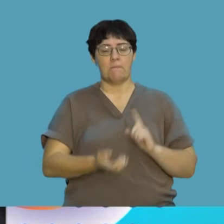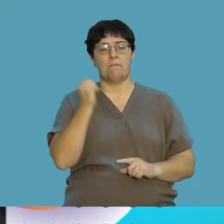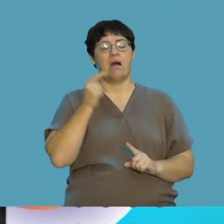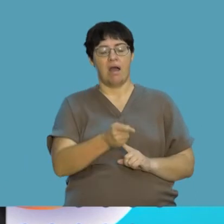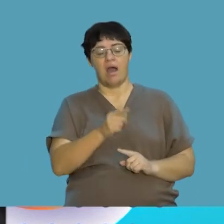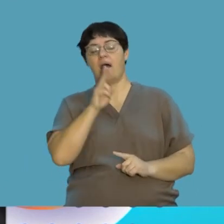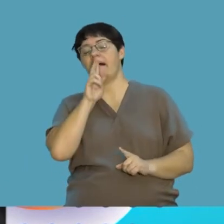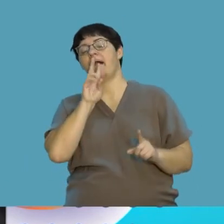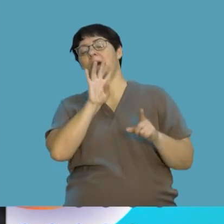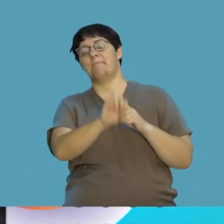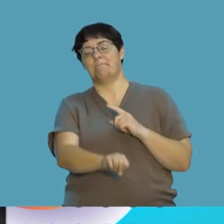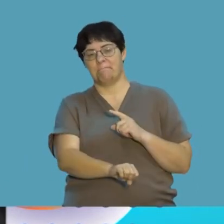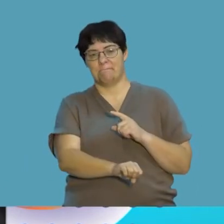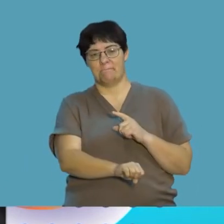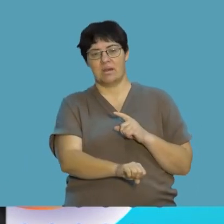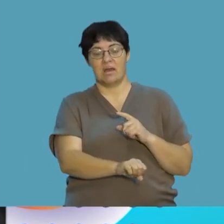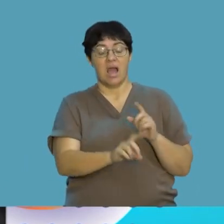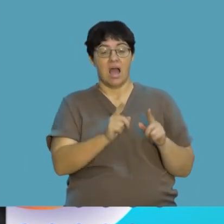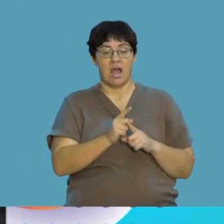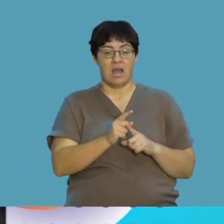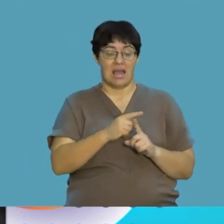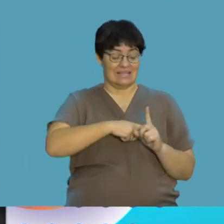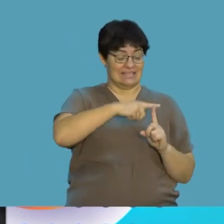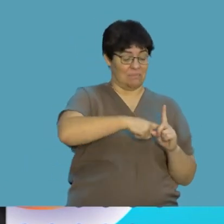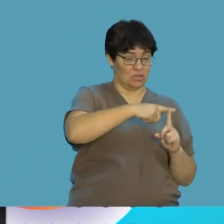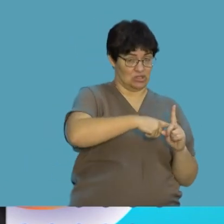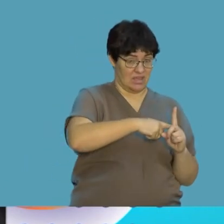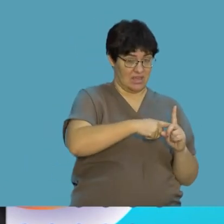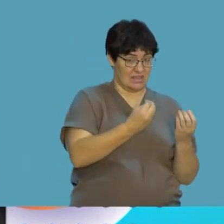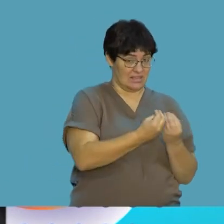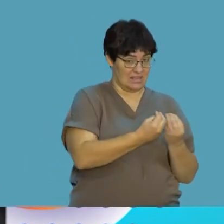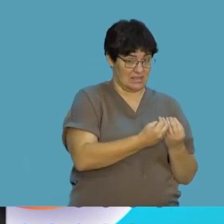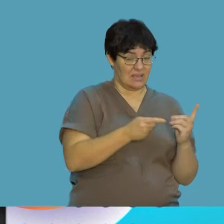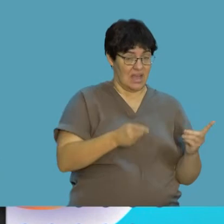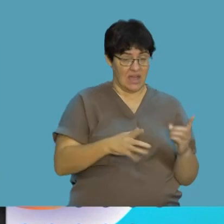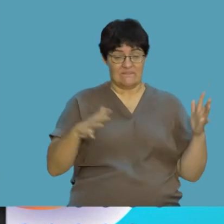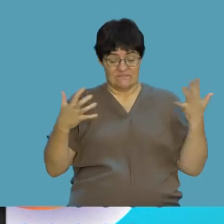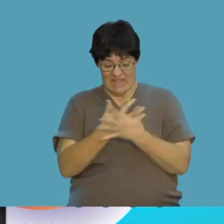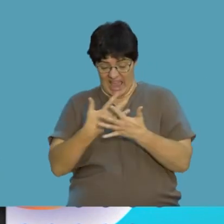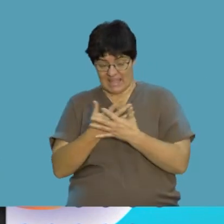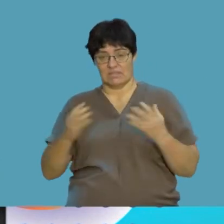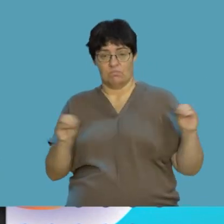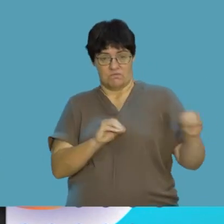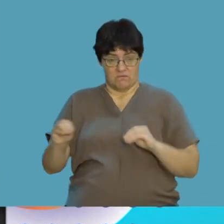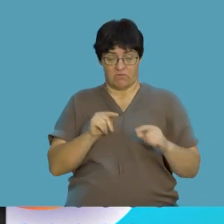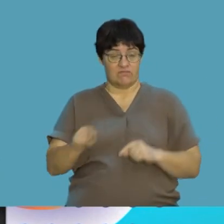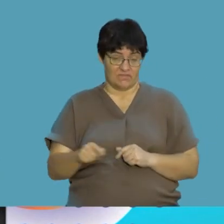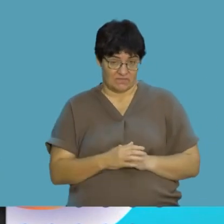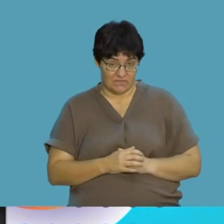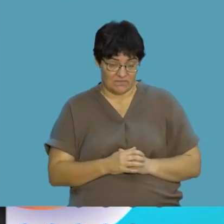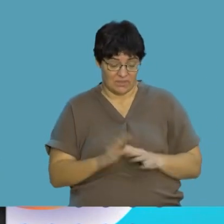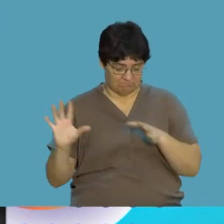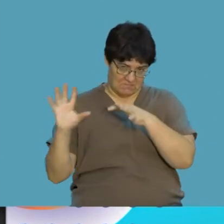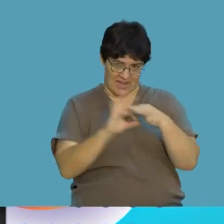that there is a direct link between temperature of substance and how fast the particles of that substance move. Okay, when we